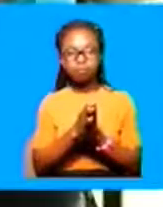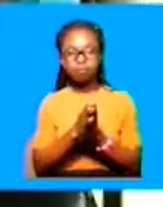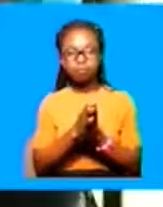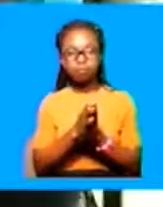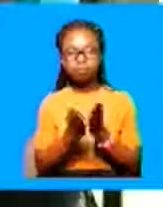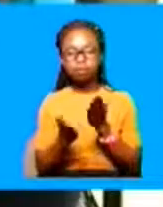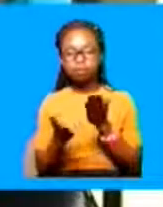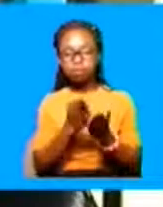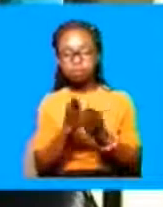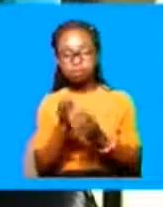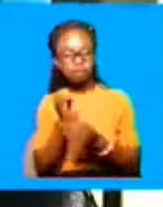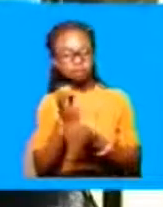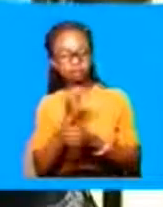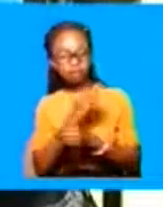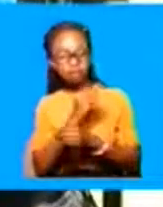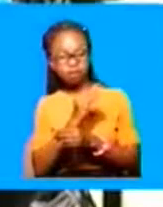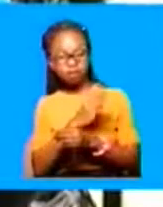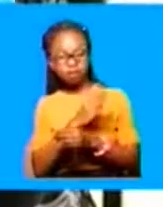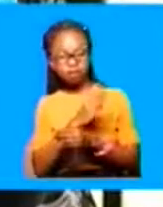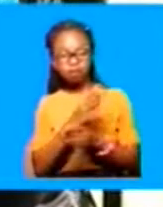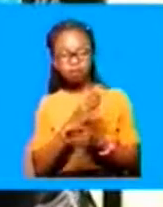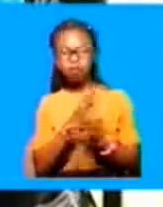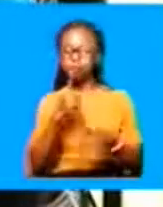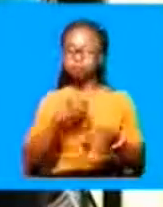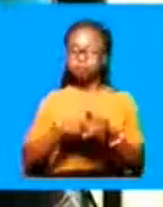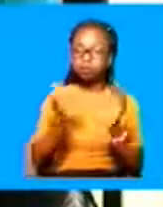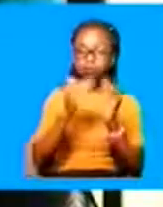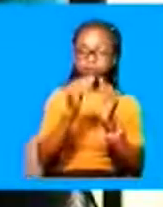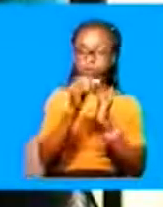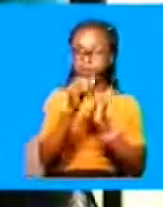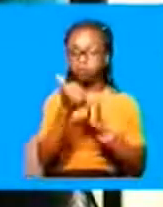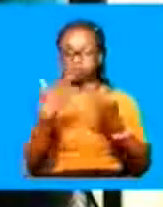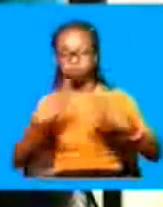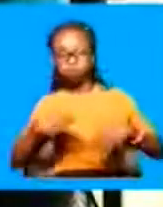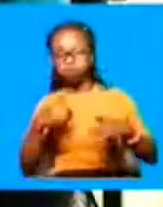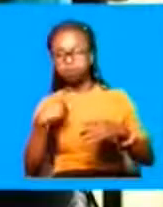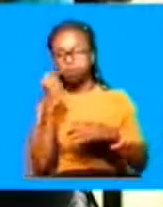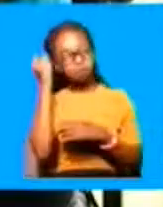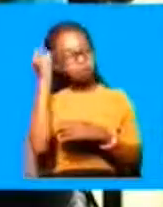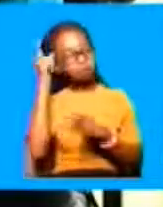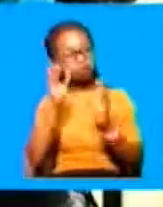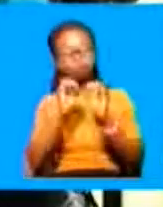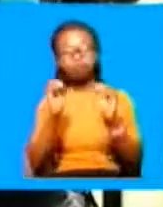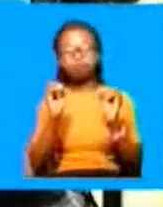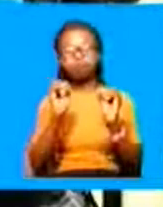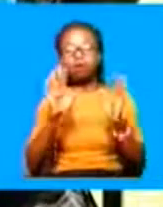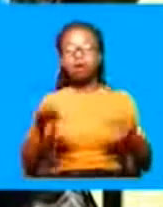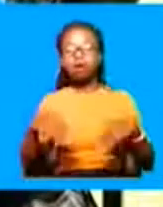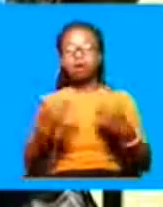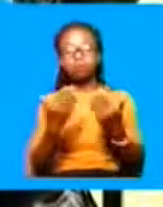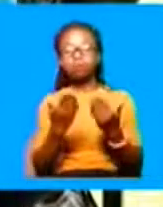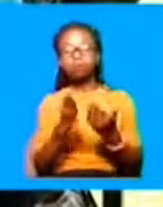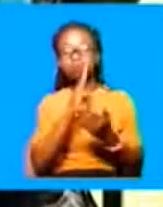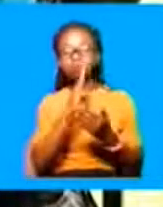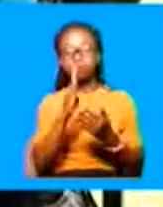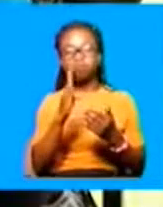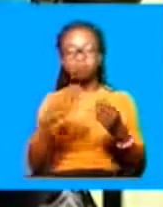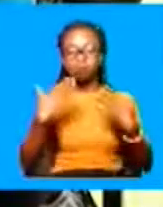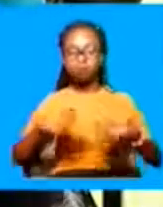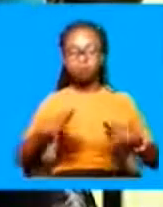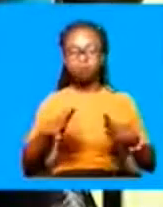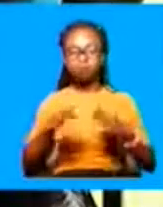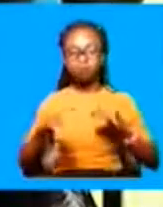Stigma, when you meet other people who don't understand how to handle a person